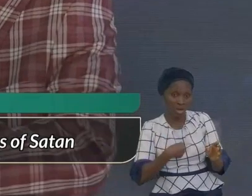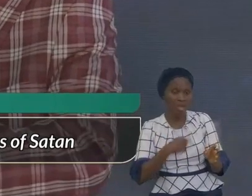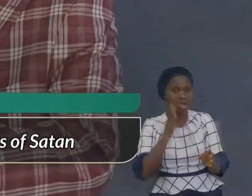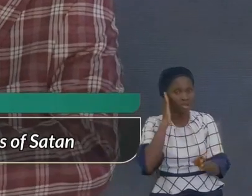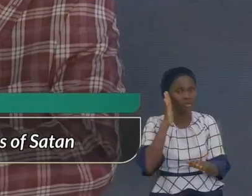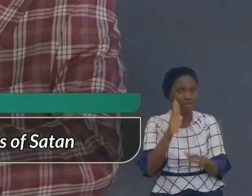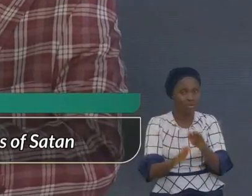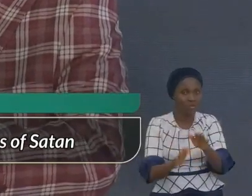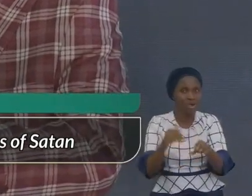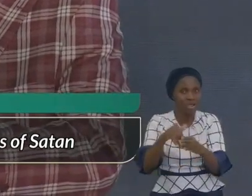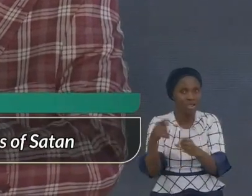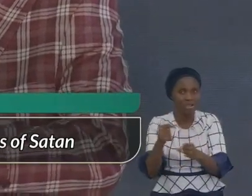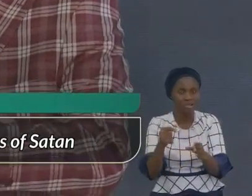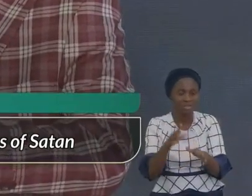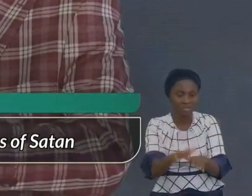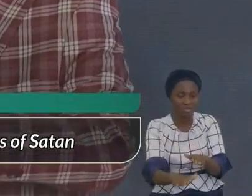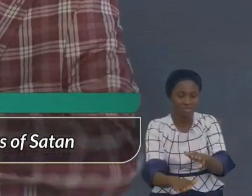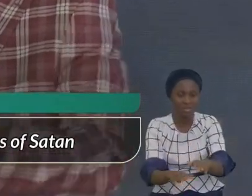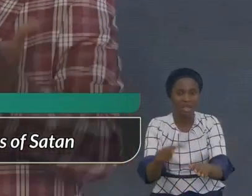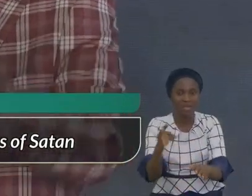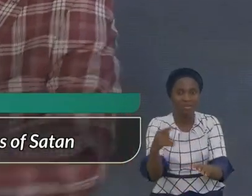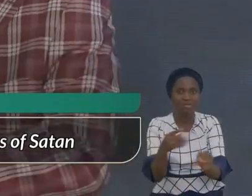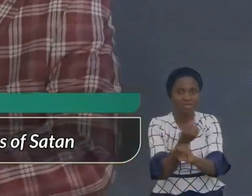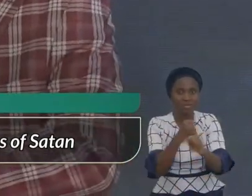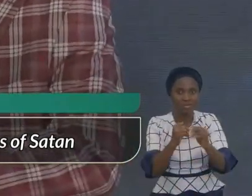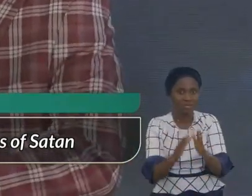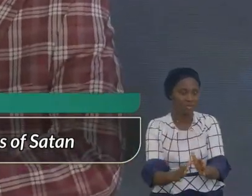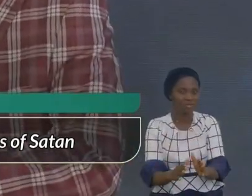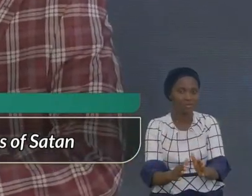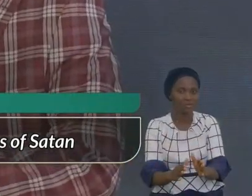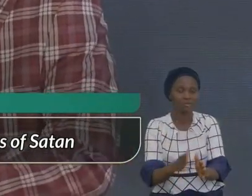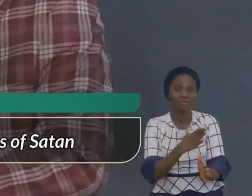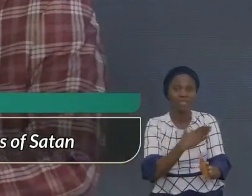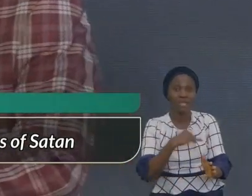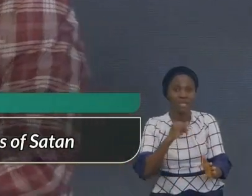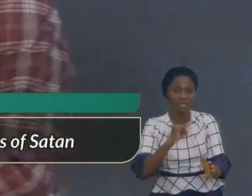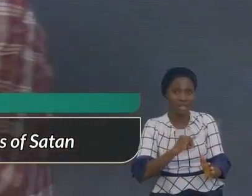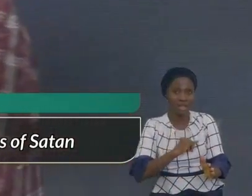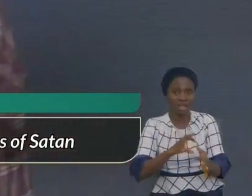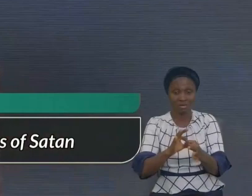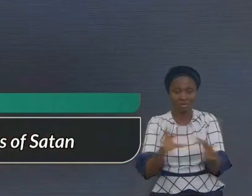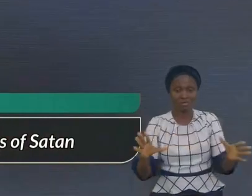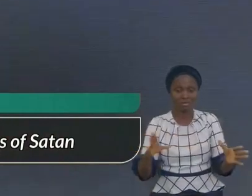And I lose myself from the shackles of Satan.